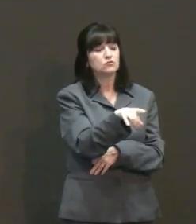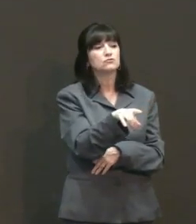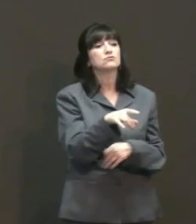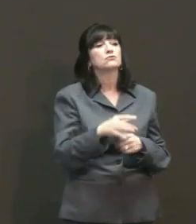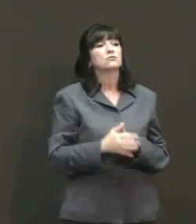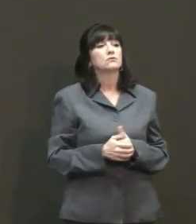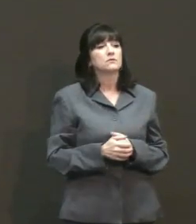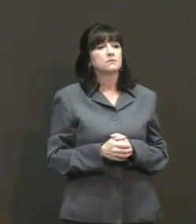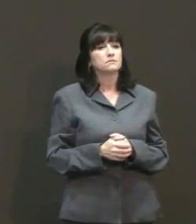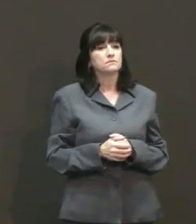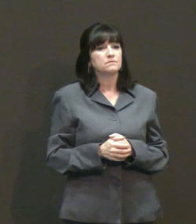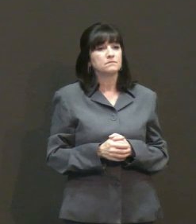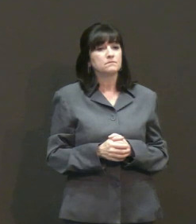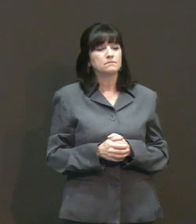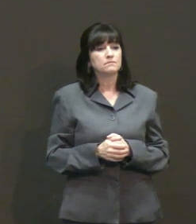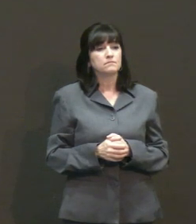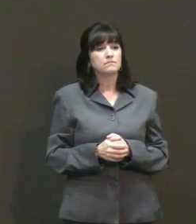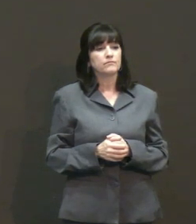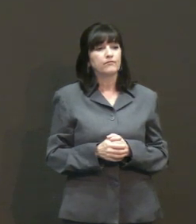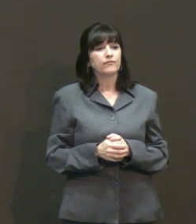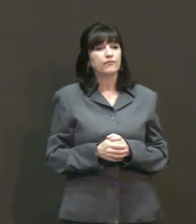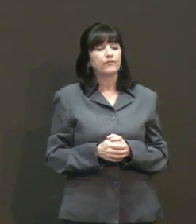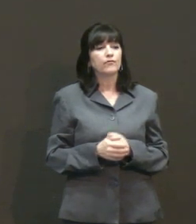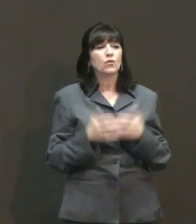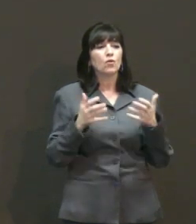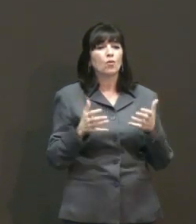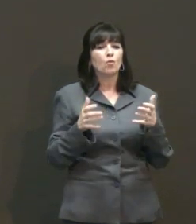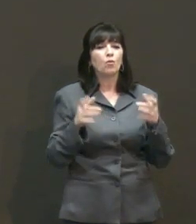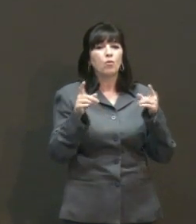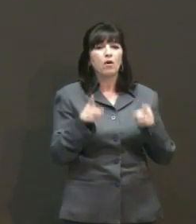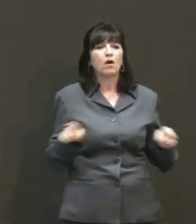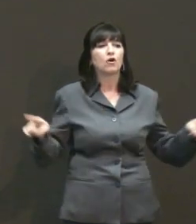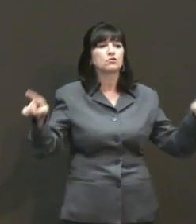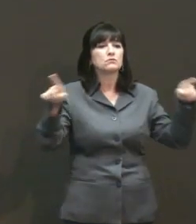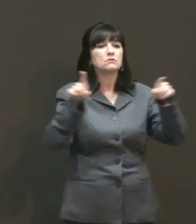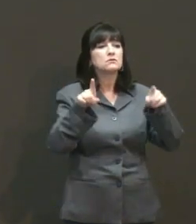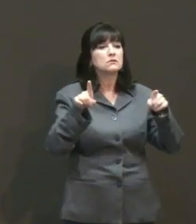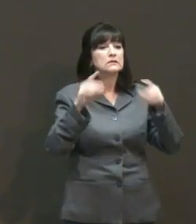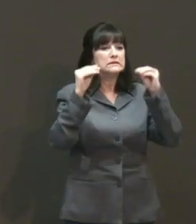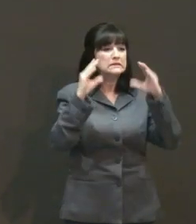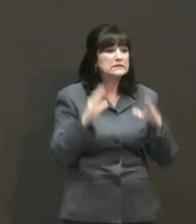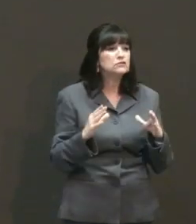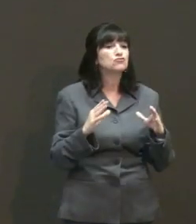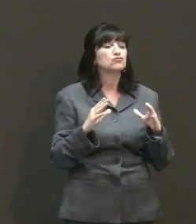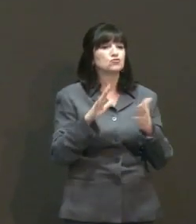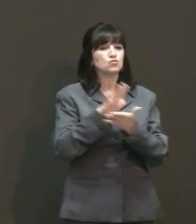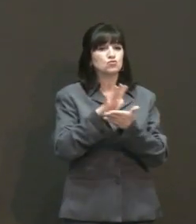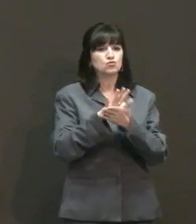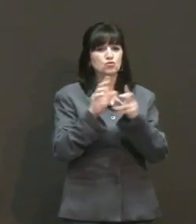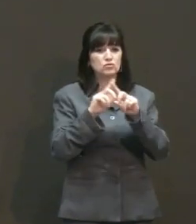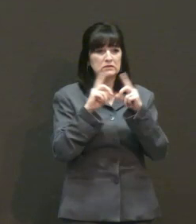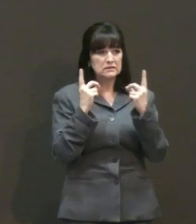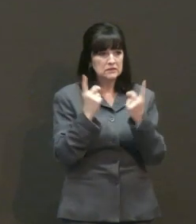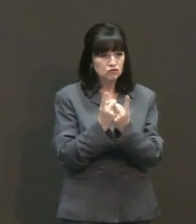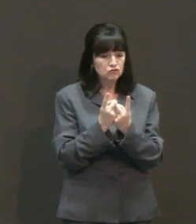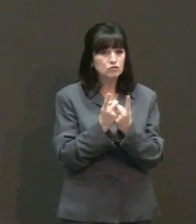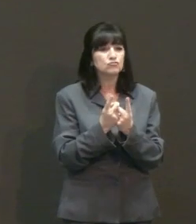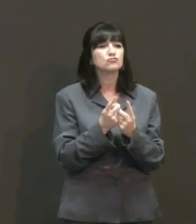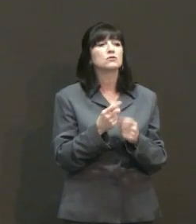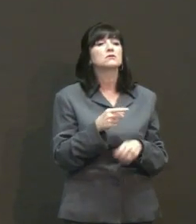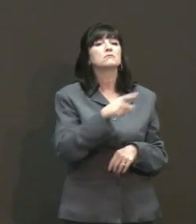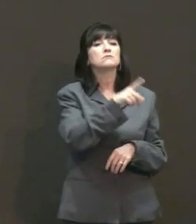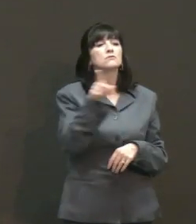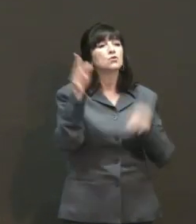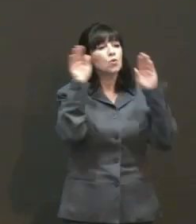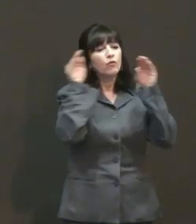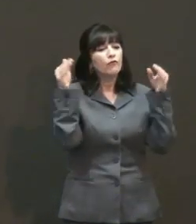and educational personnel in our state to focus on using the time now when they're not